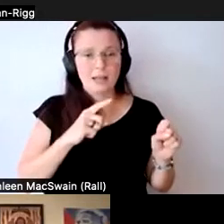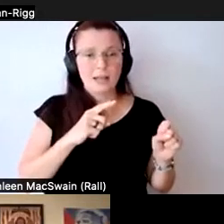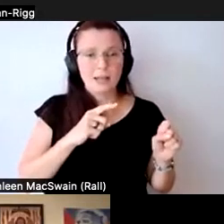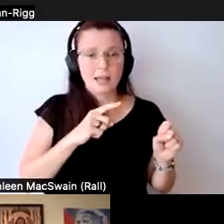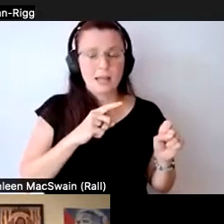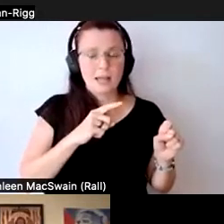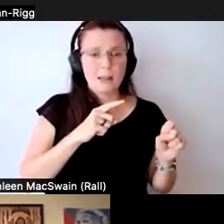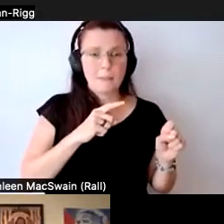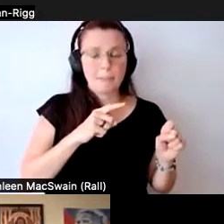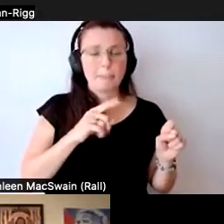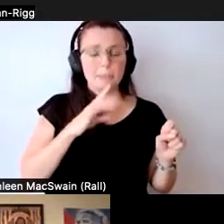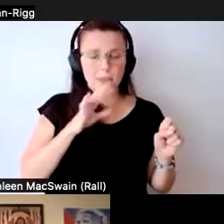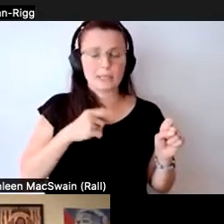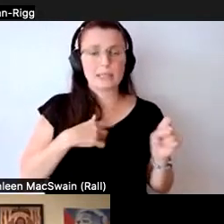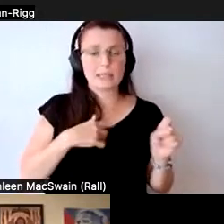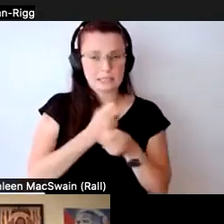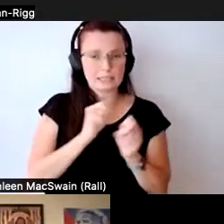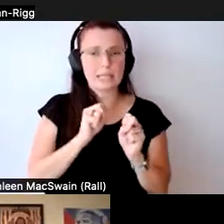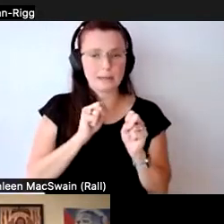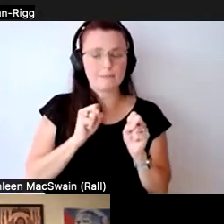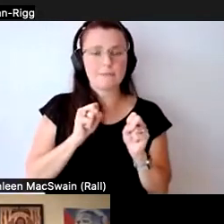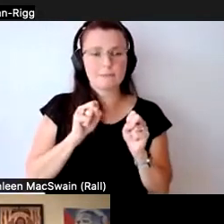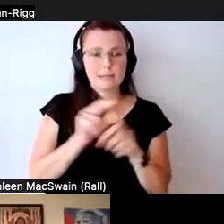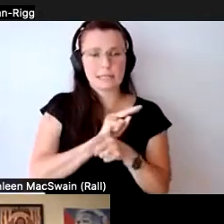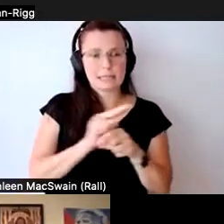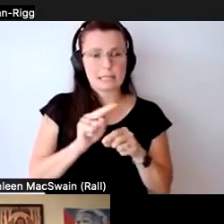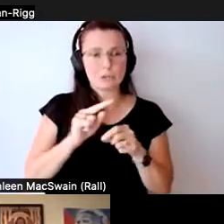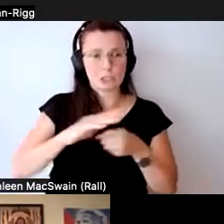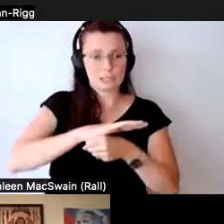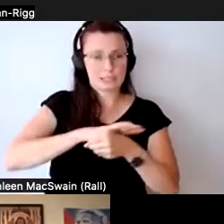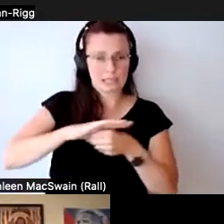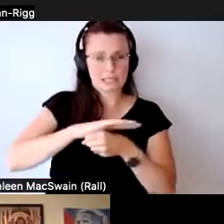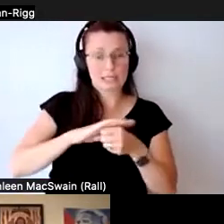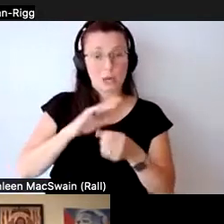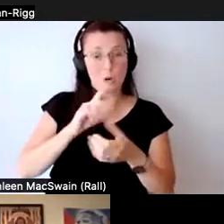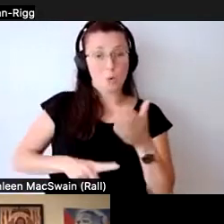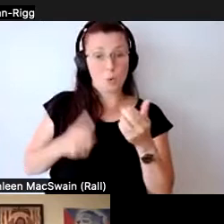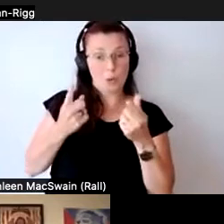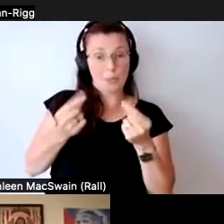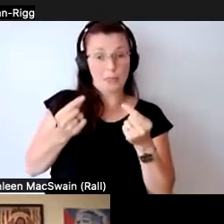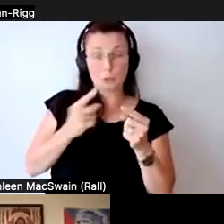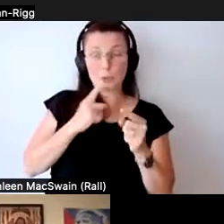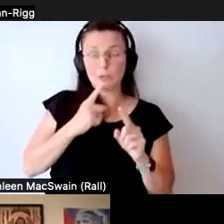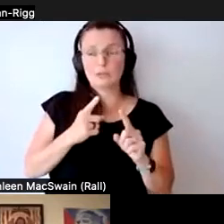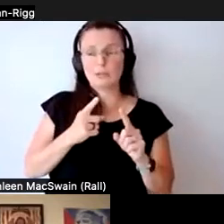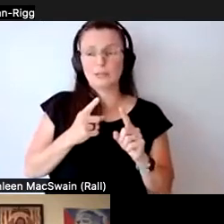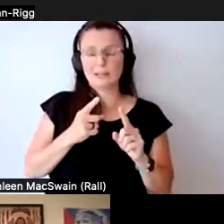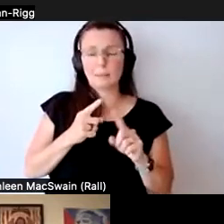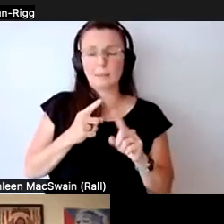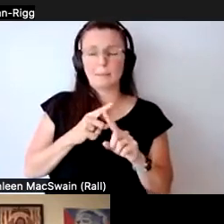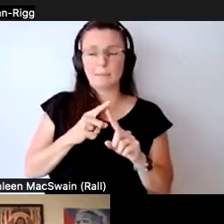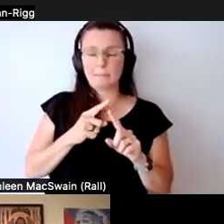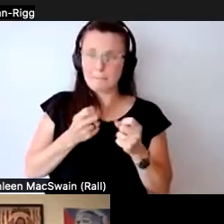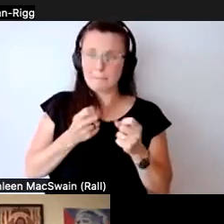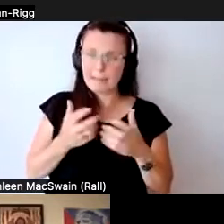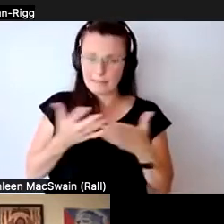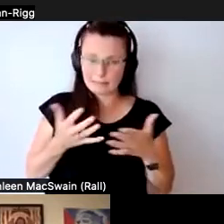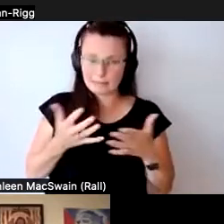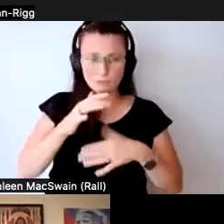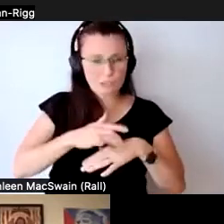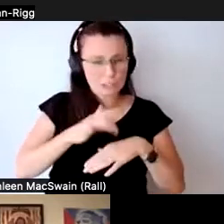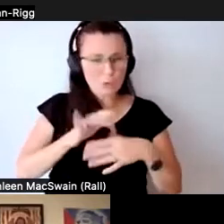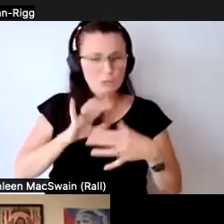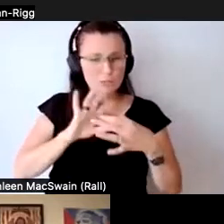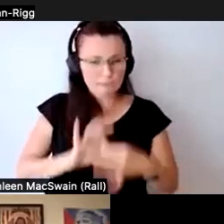safe consumption sites, what they do is a number of things, but most importantly, they keep people alive. And what we know